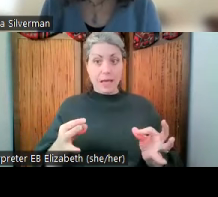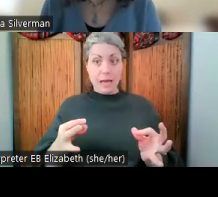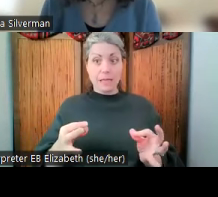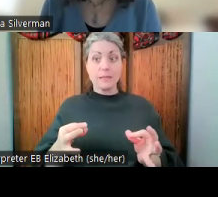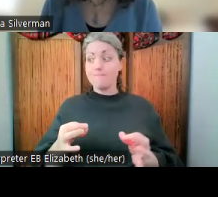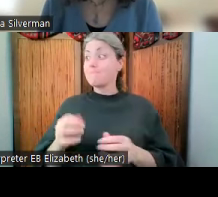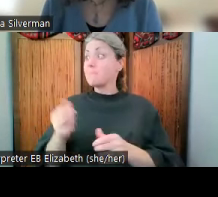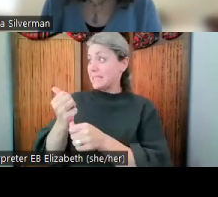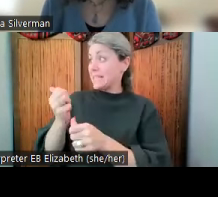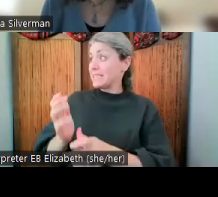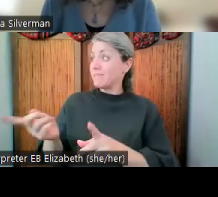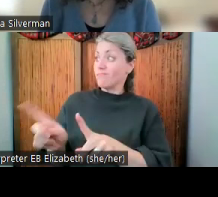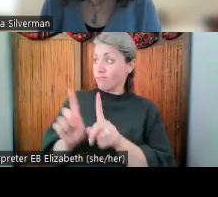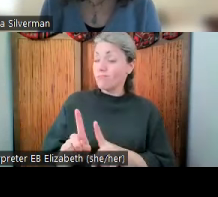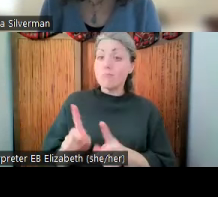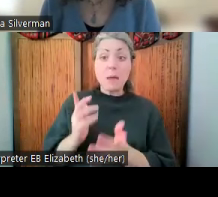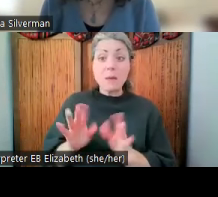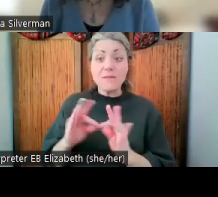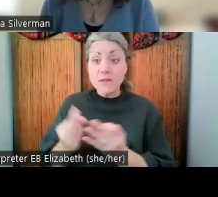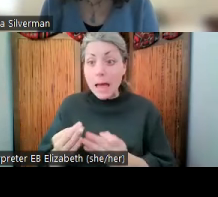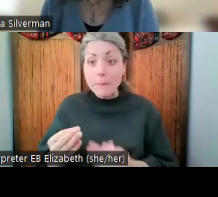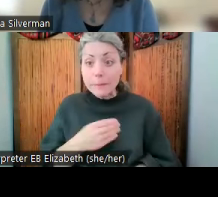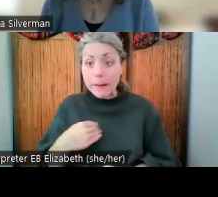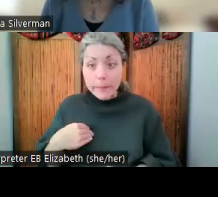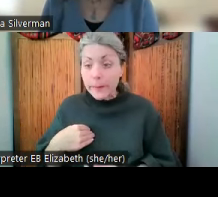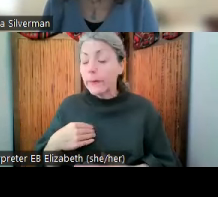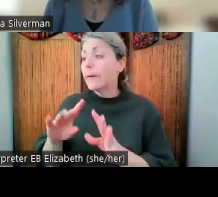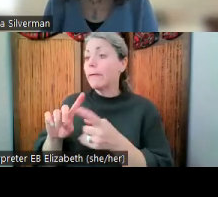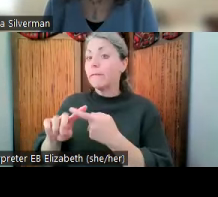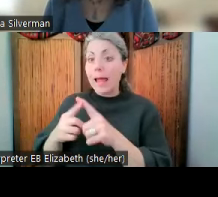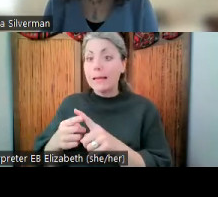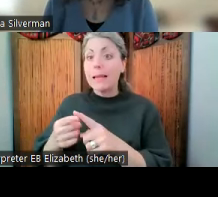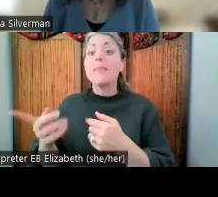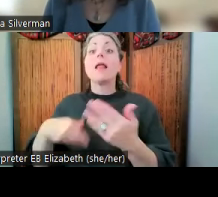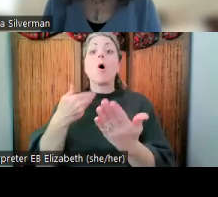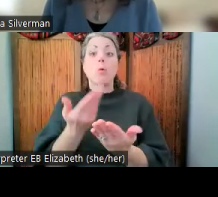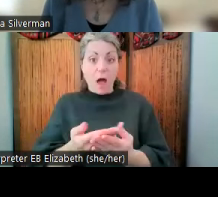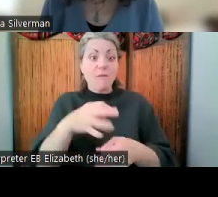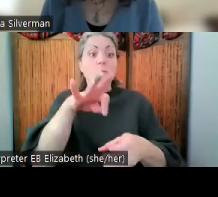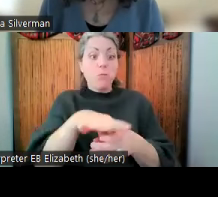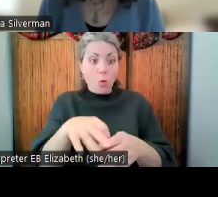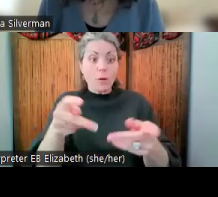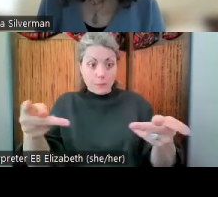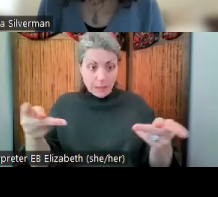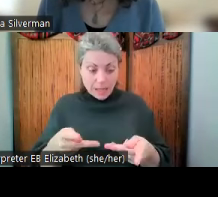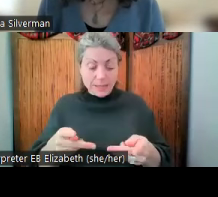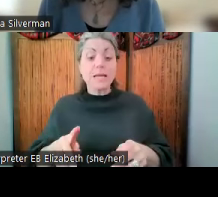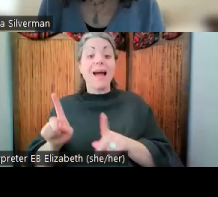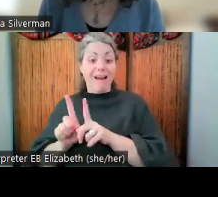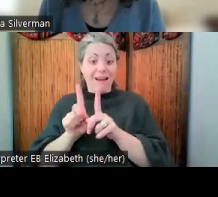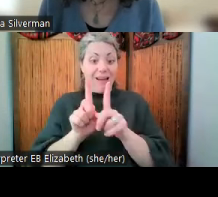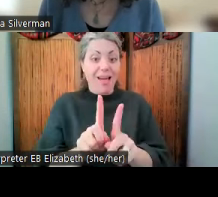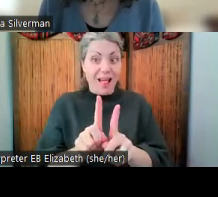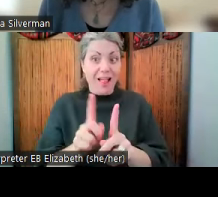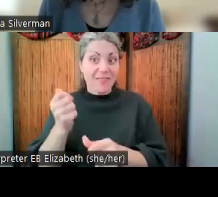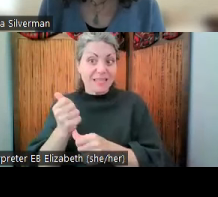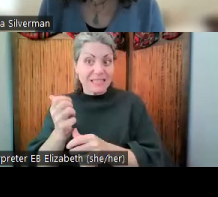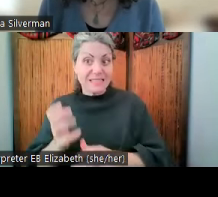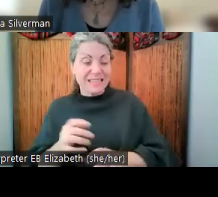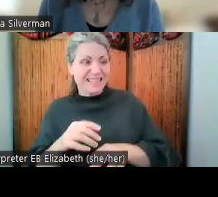assistant, and sometimes it was a family member or a trusted friend. And then when they got to the polls, their assistant really